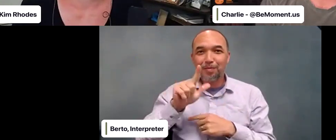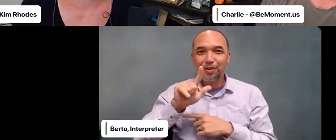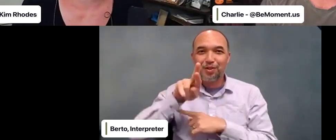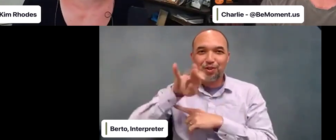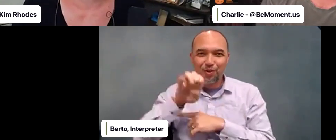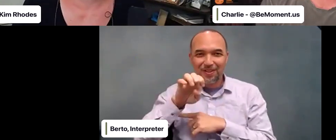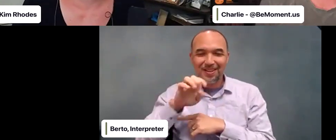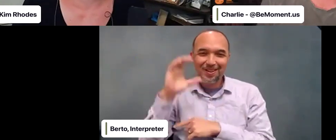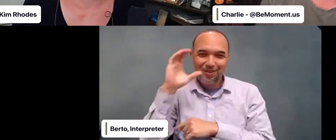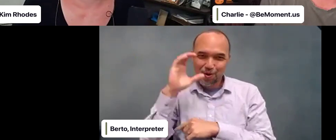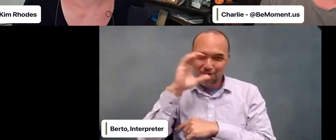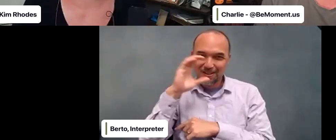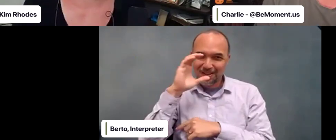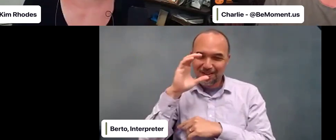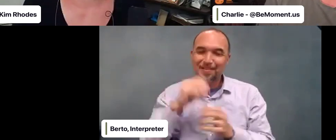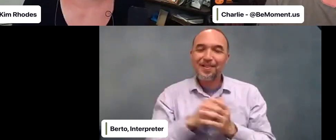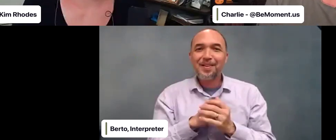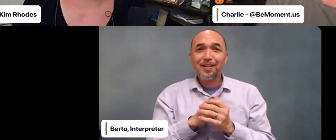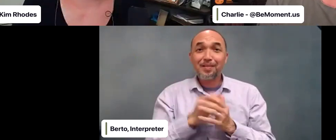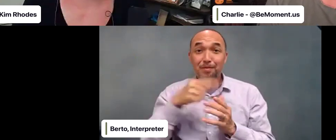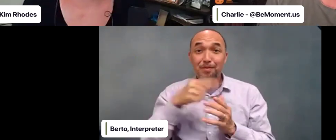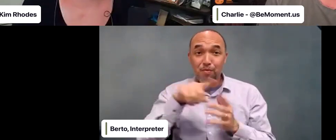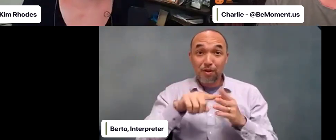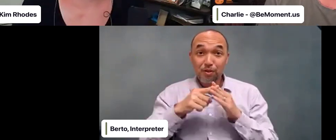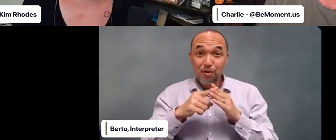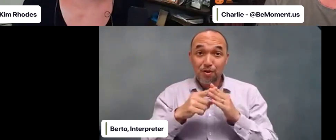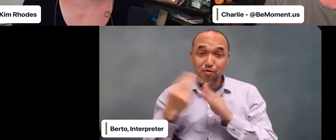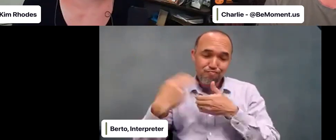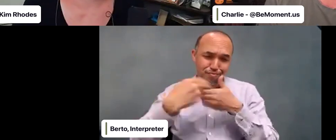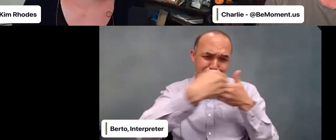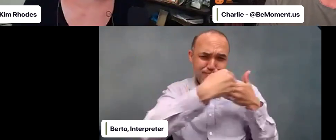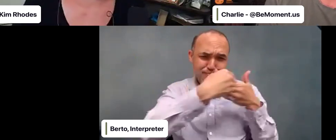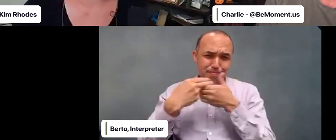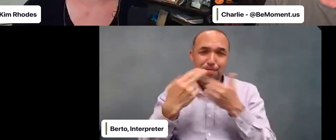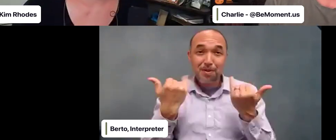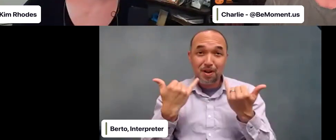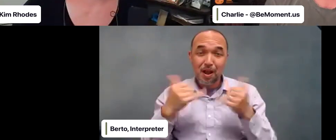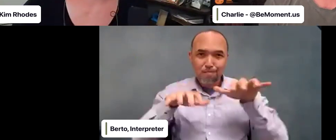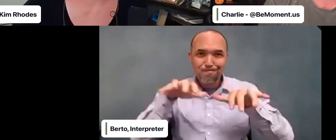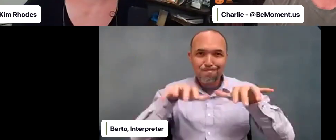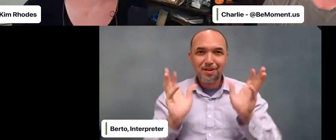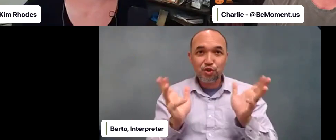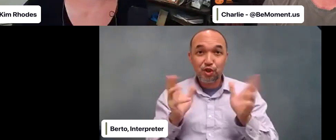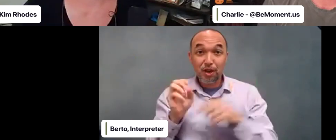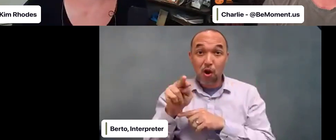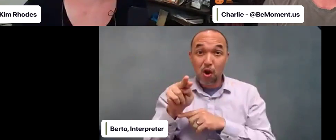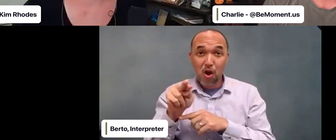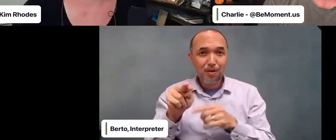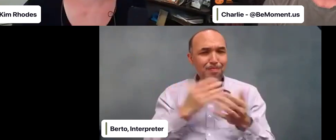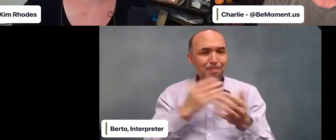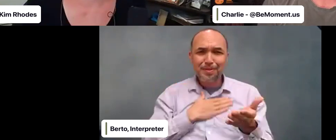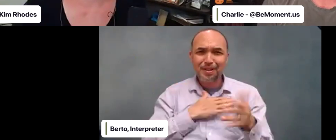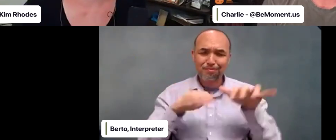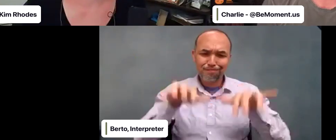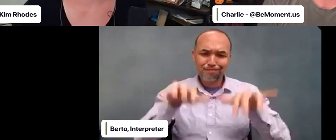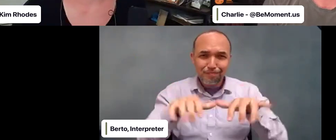Momentus. As you all begin to file in, would love to hear from you in the chat. Chat is now turned on. It is on. Love to hear from you, where you're from